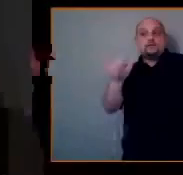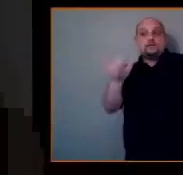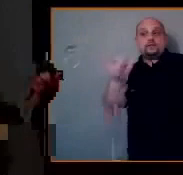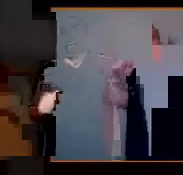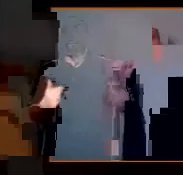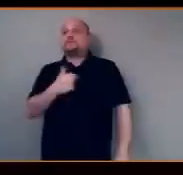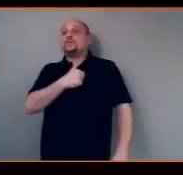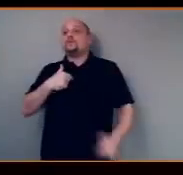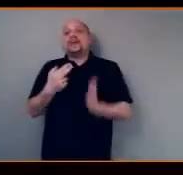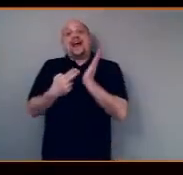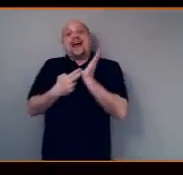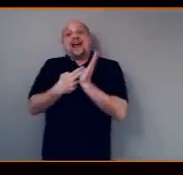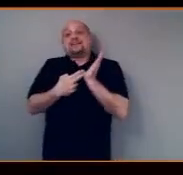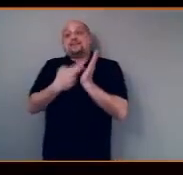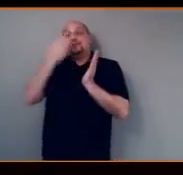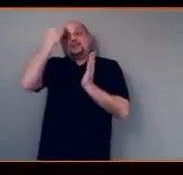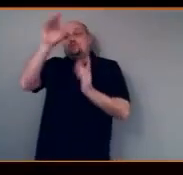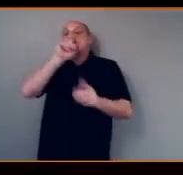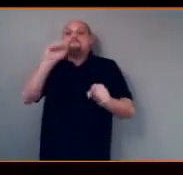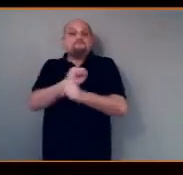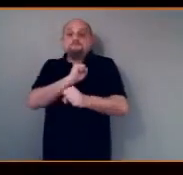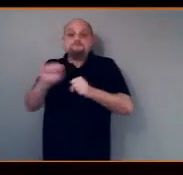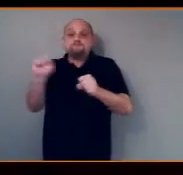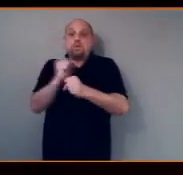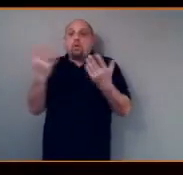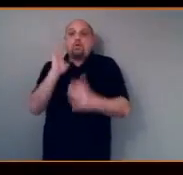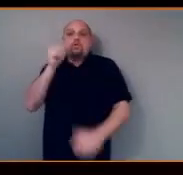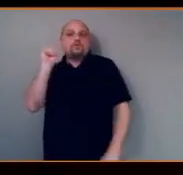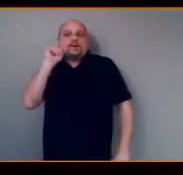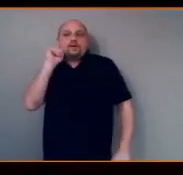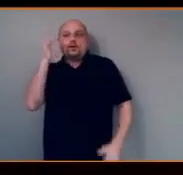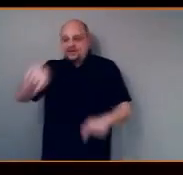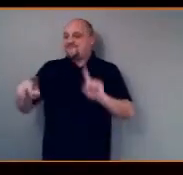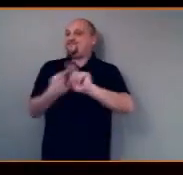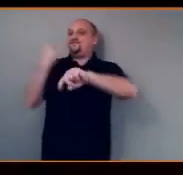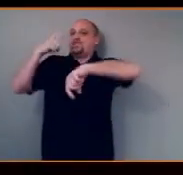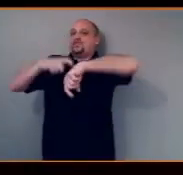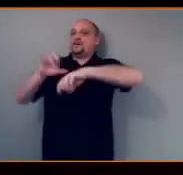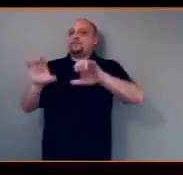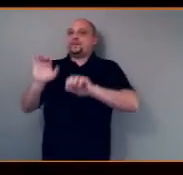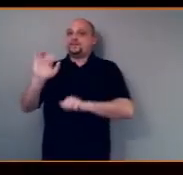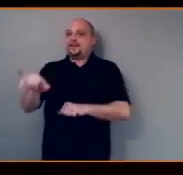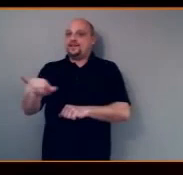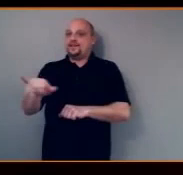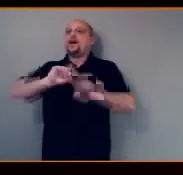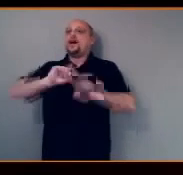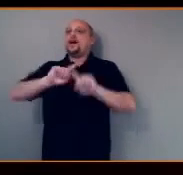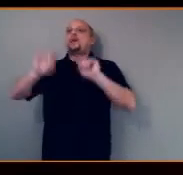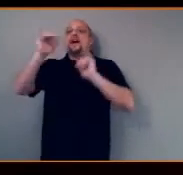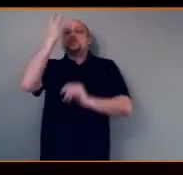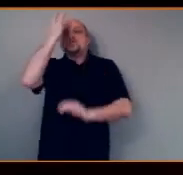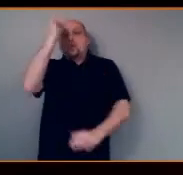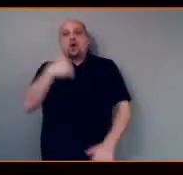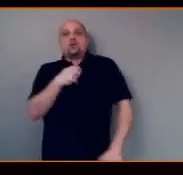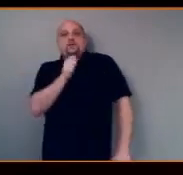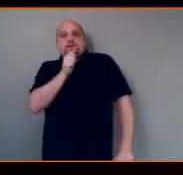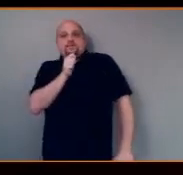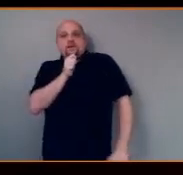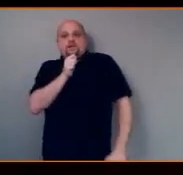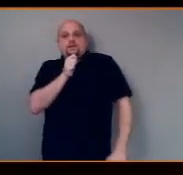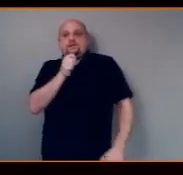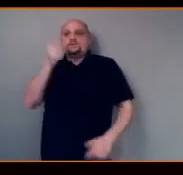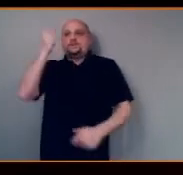really know, I mean, for certain, since we've never done this before, what we'll hear. But that's at least what we have the microphone for on the entry, descent, and landing